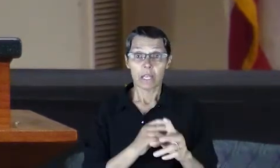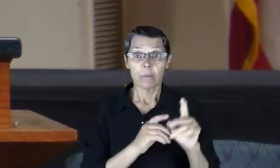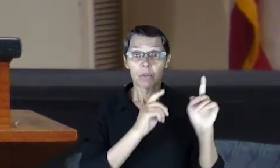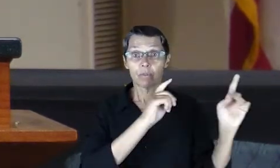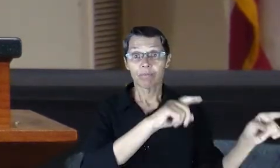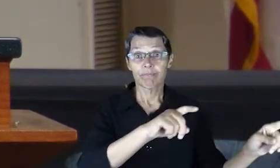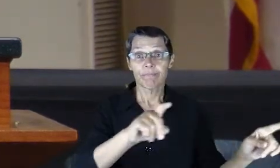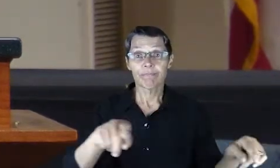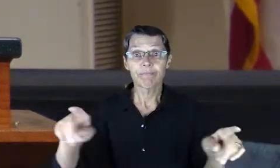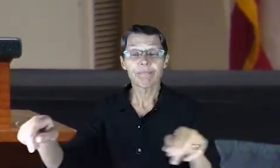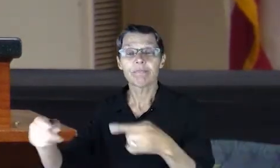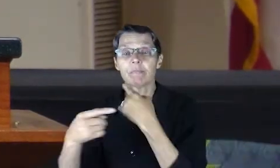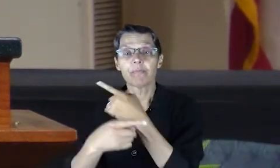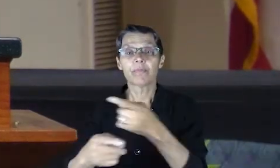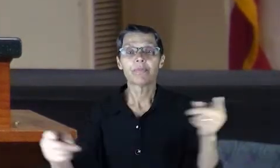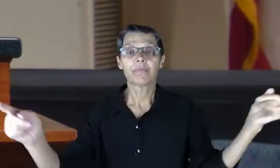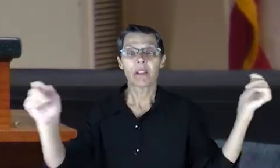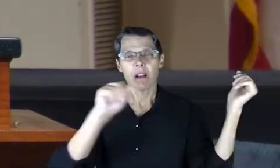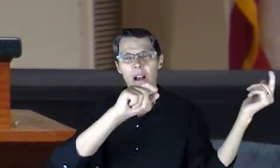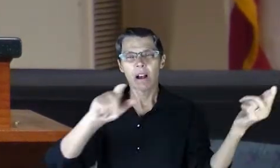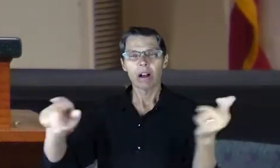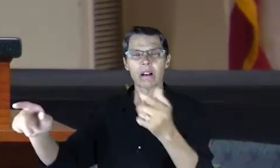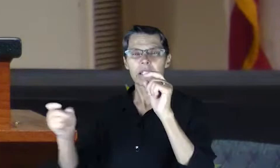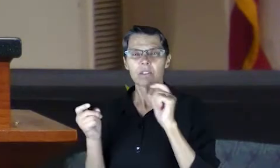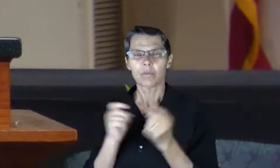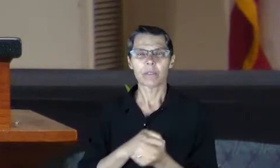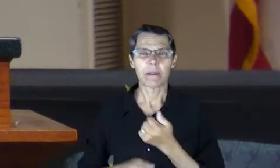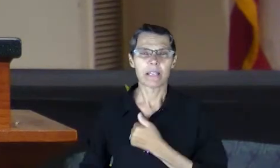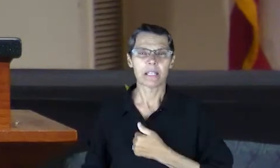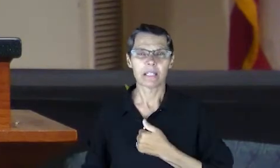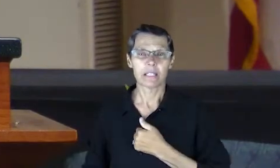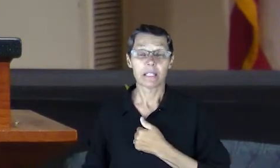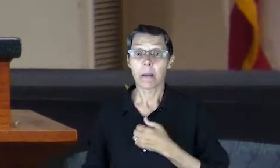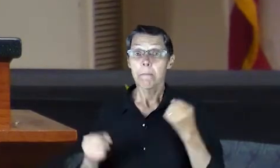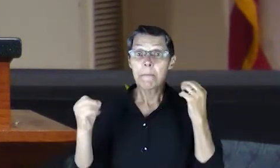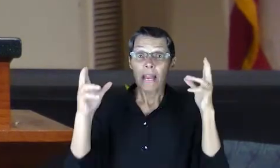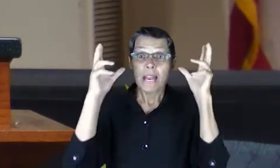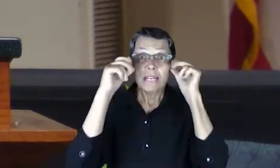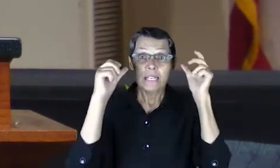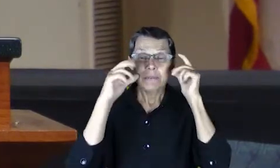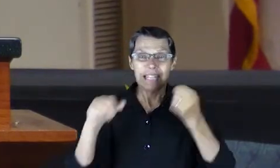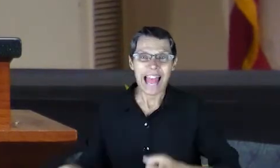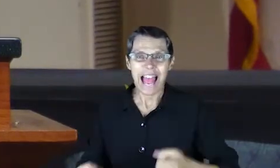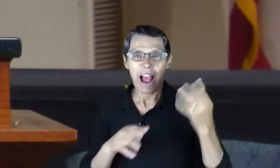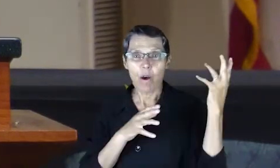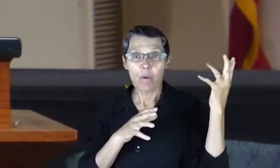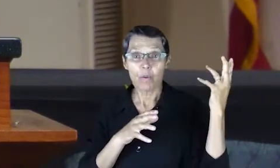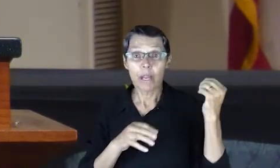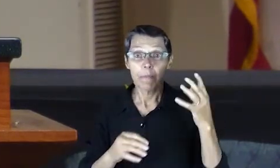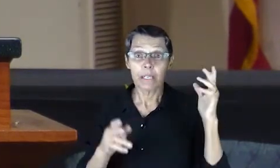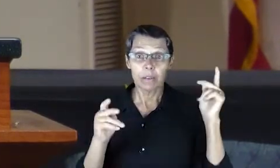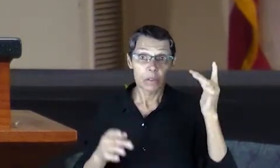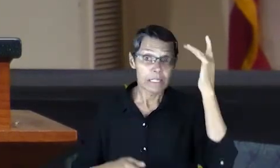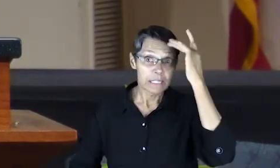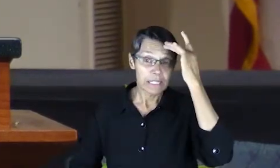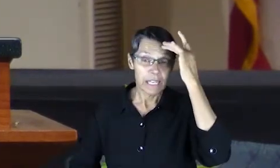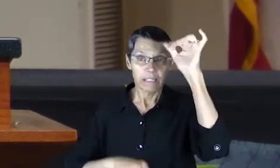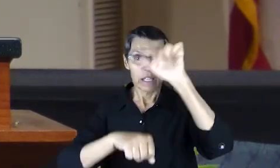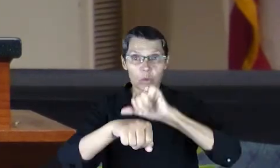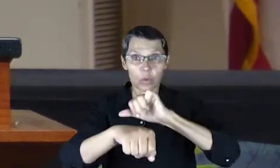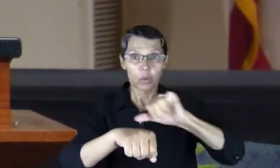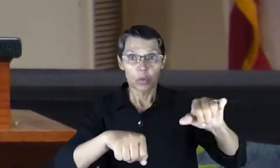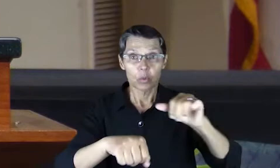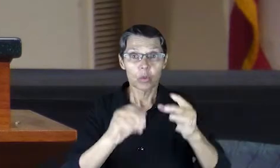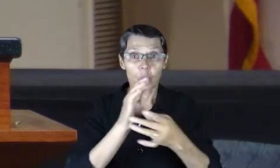went out and proclaimed that all should repent. They cast out many demons and anointed with oil many who were